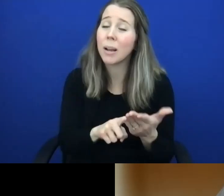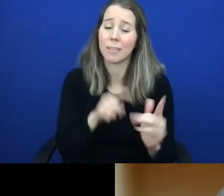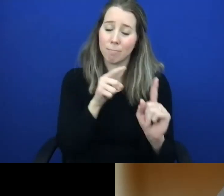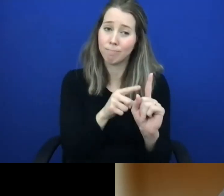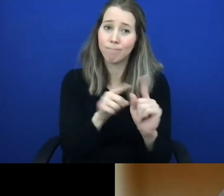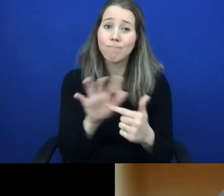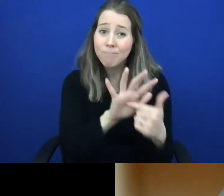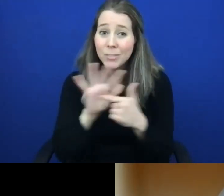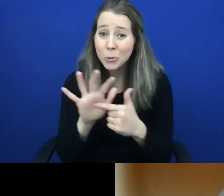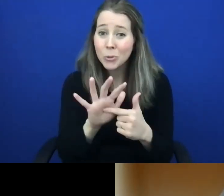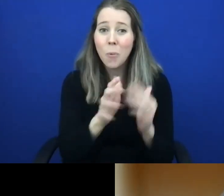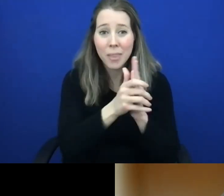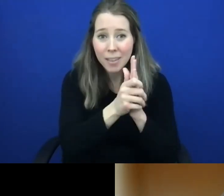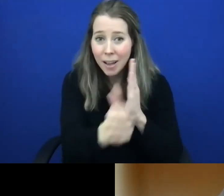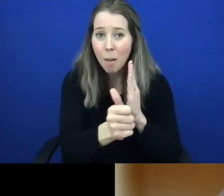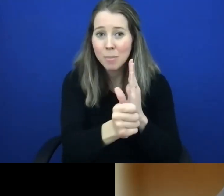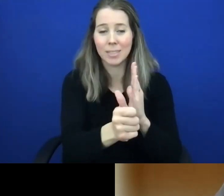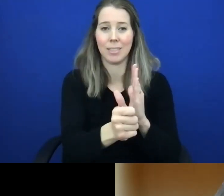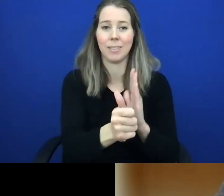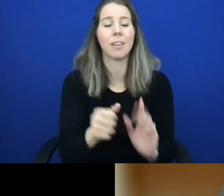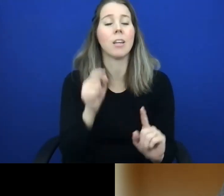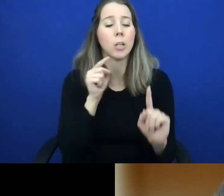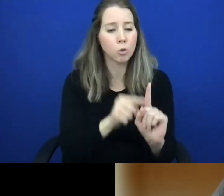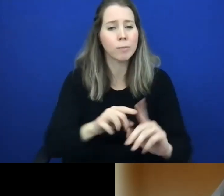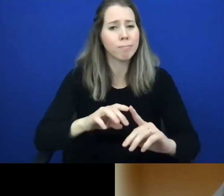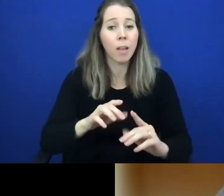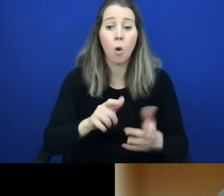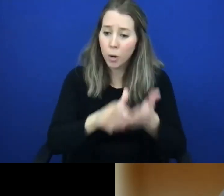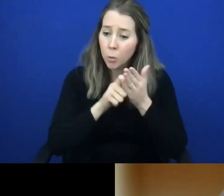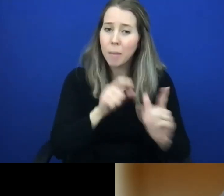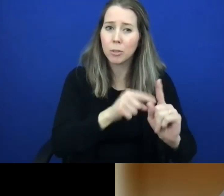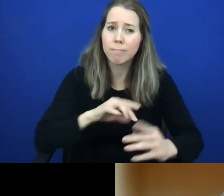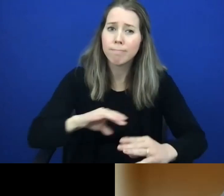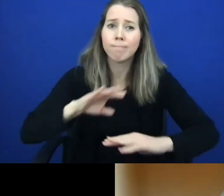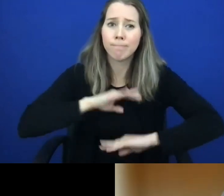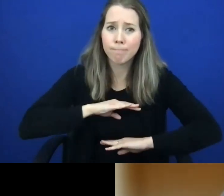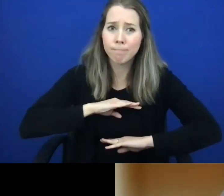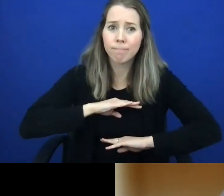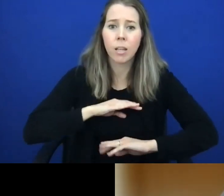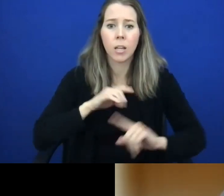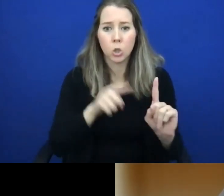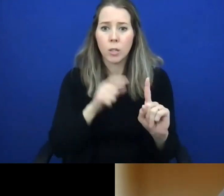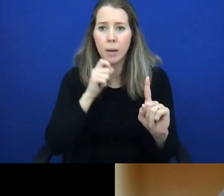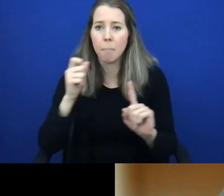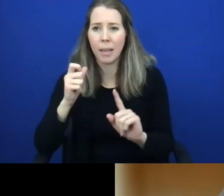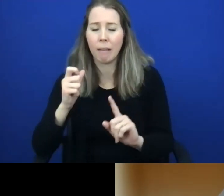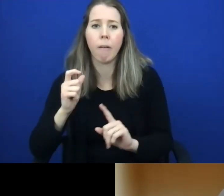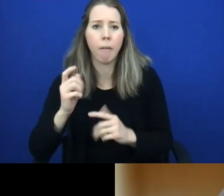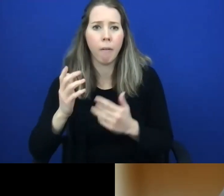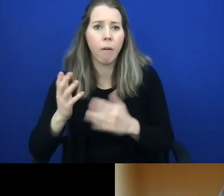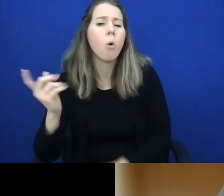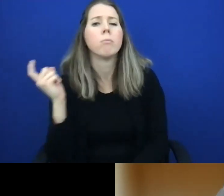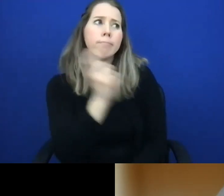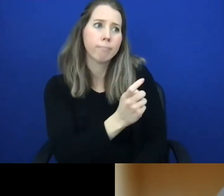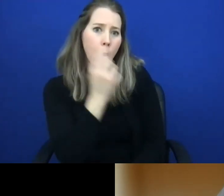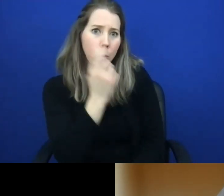had demonstrated the competencies. She'd met the requirements, and she wasn't being handed something because of